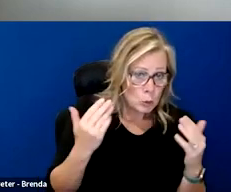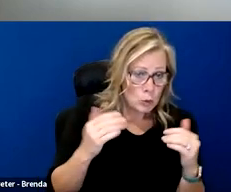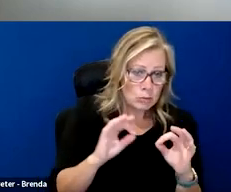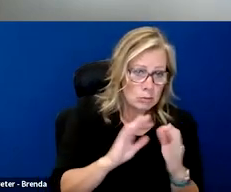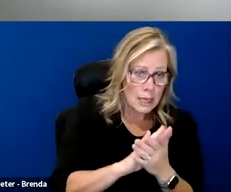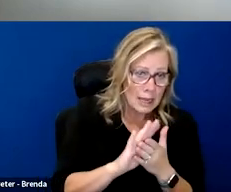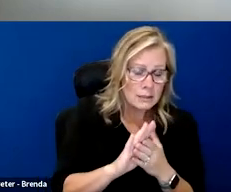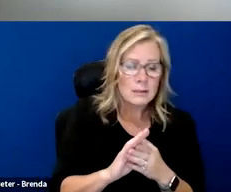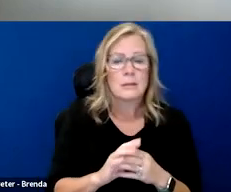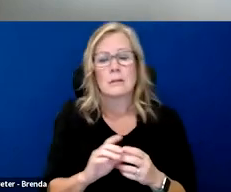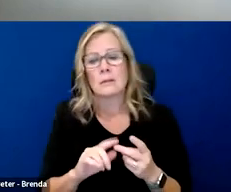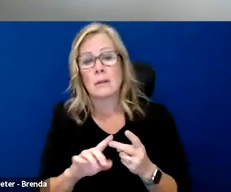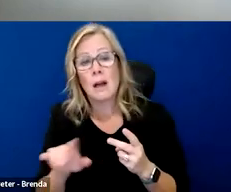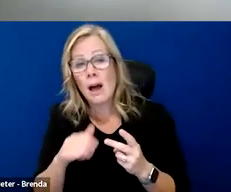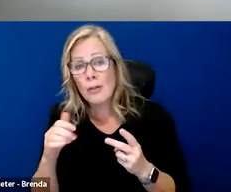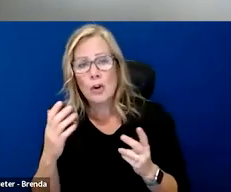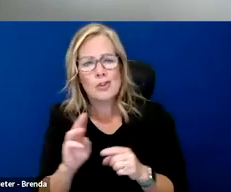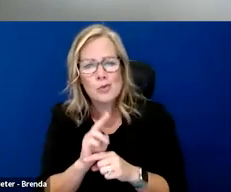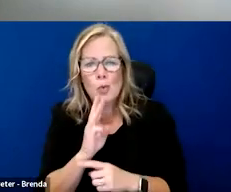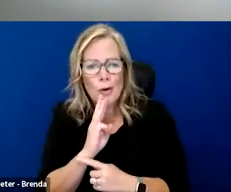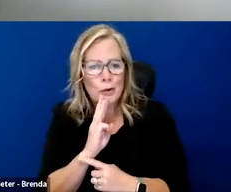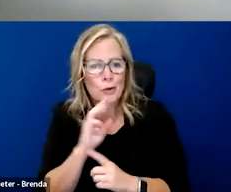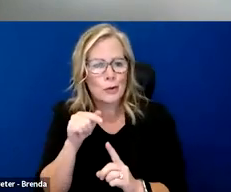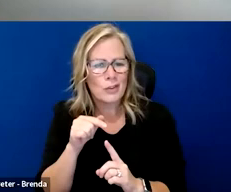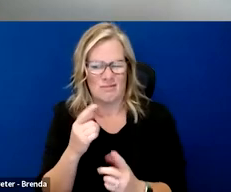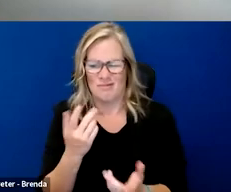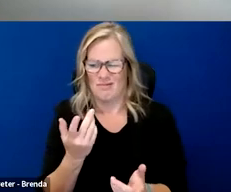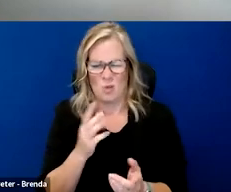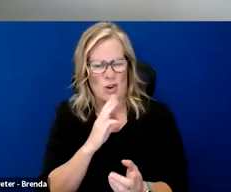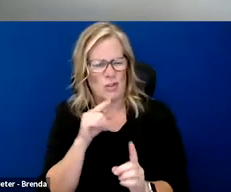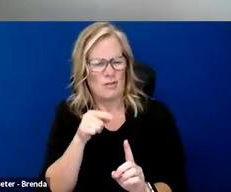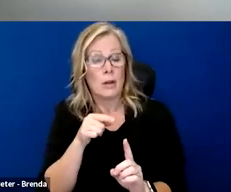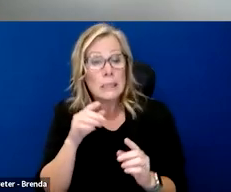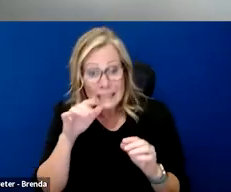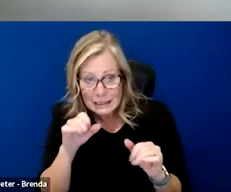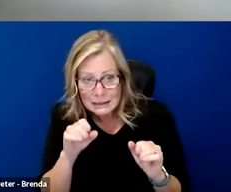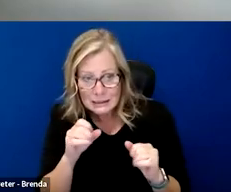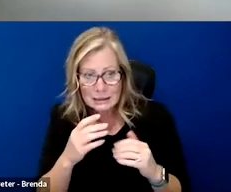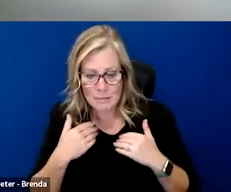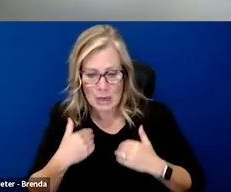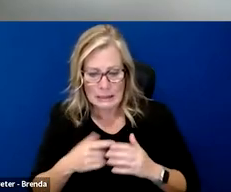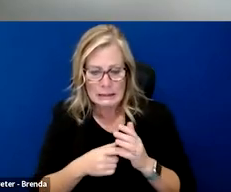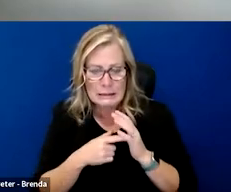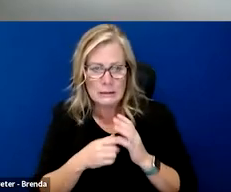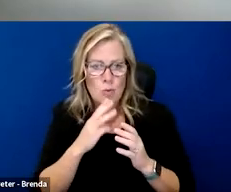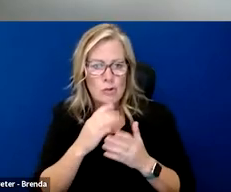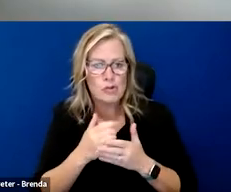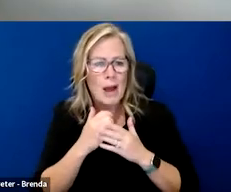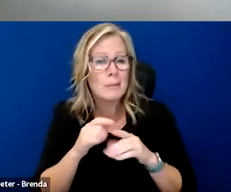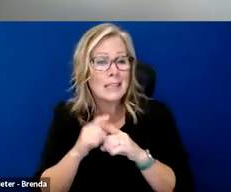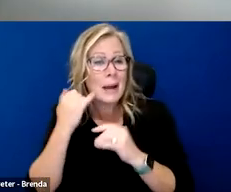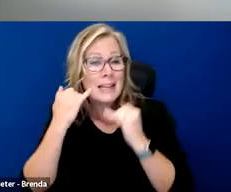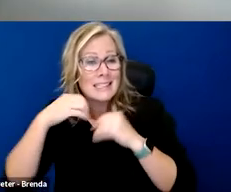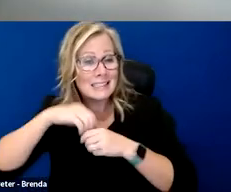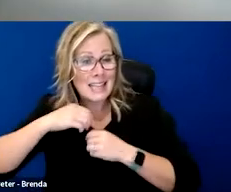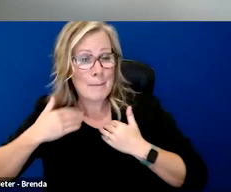like a simple thing, but it's really effective for helping our body to cool by evaporation. So the same way that sweating is such a well-known